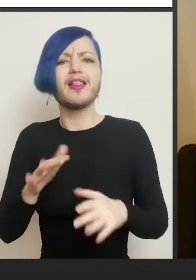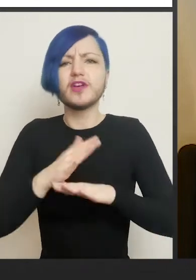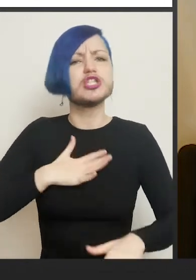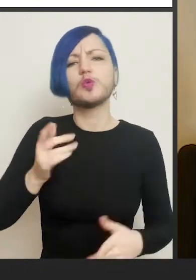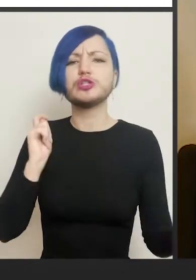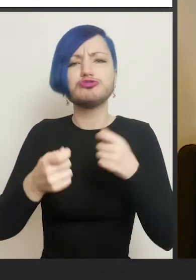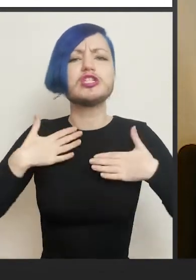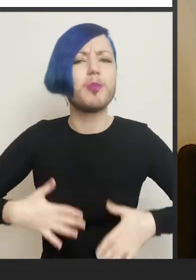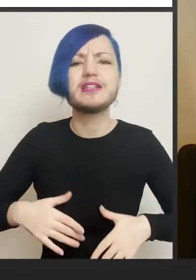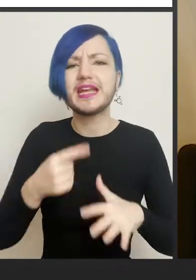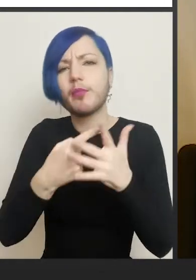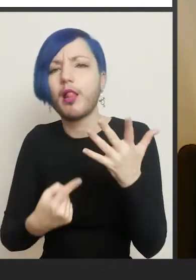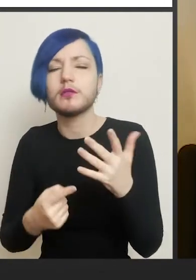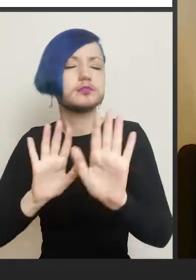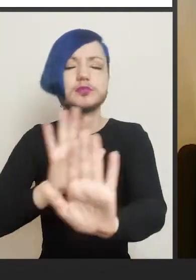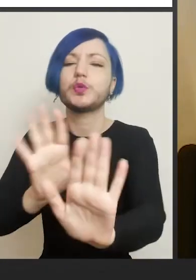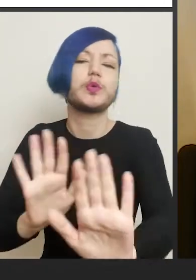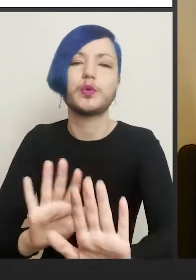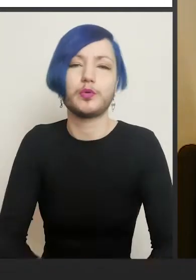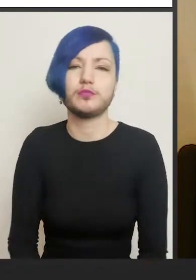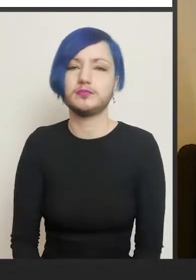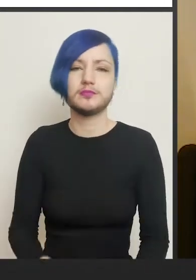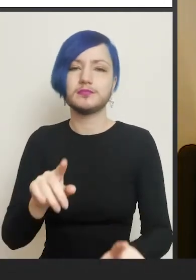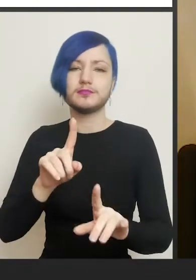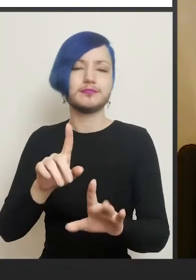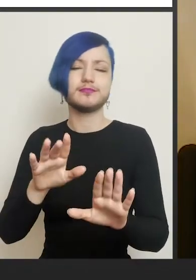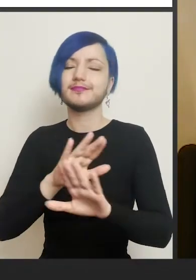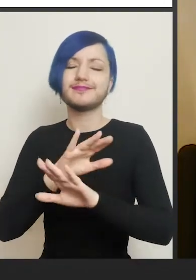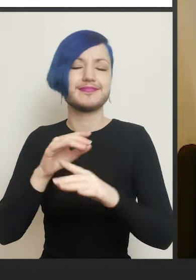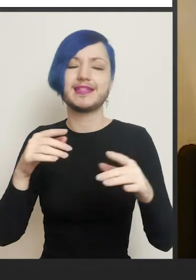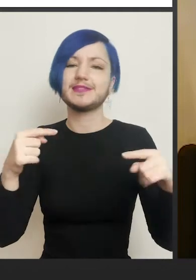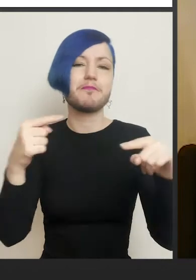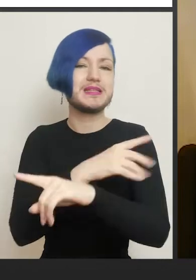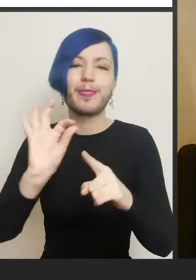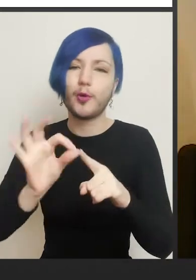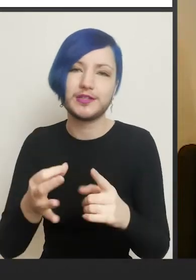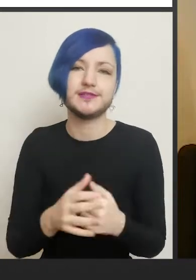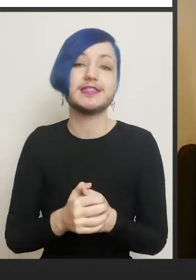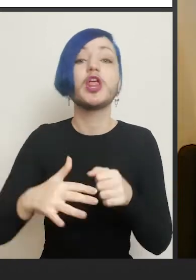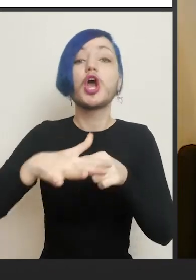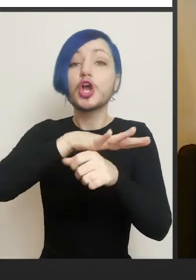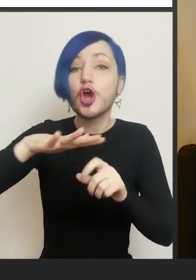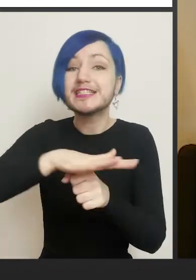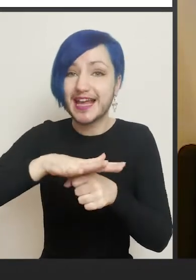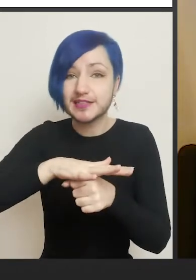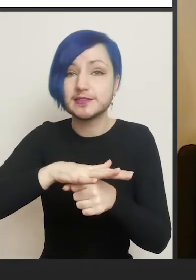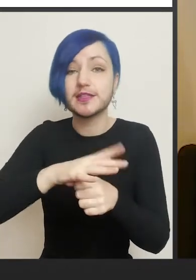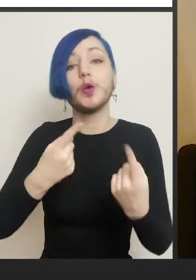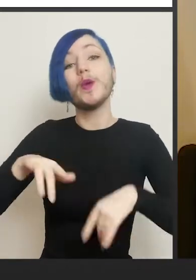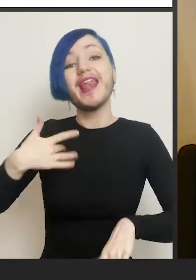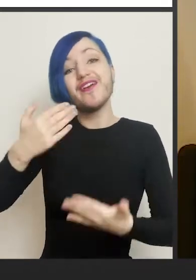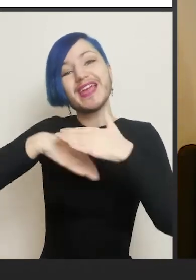not want to change your body and so on. And that's not what I'm saying, because the context is this: we live in